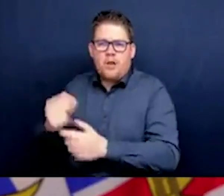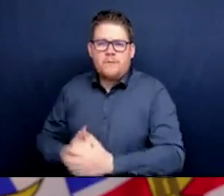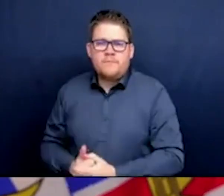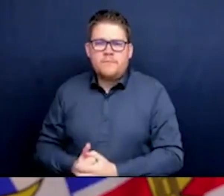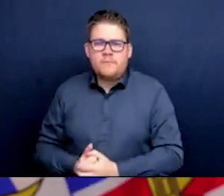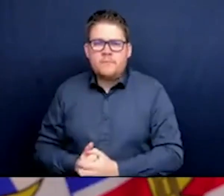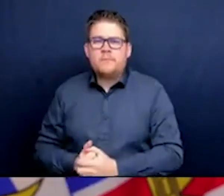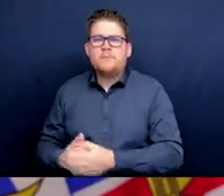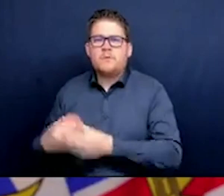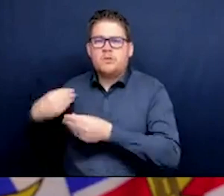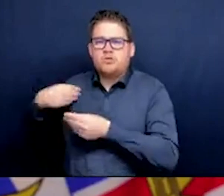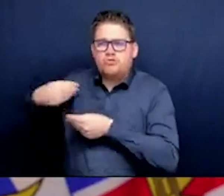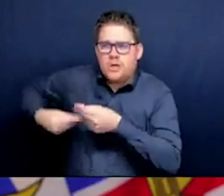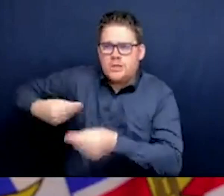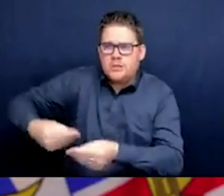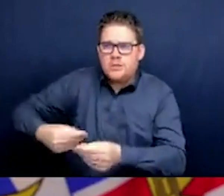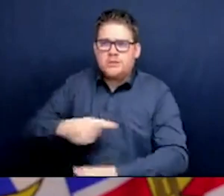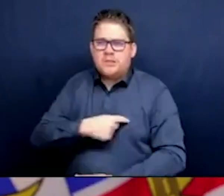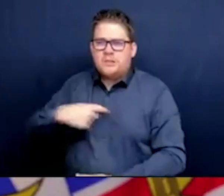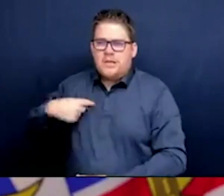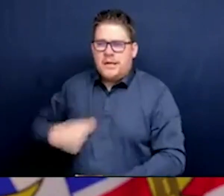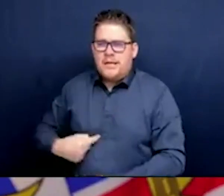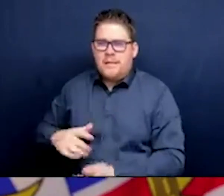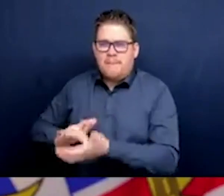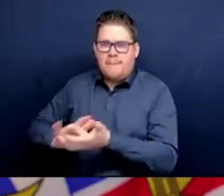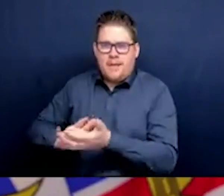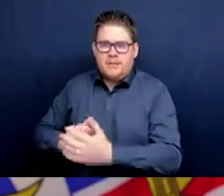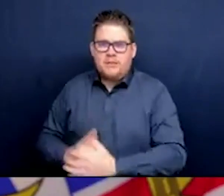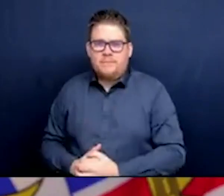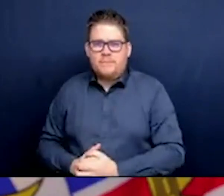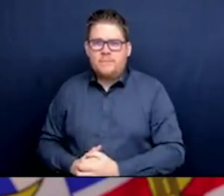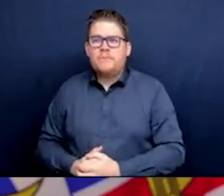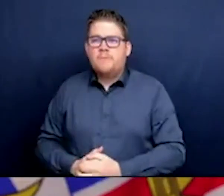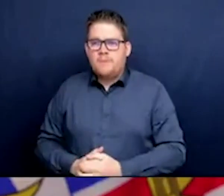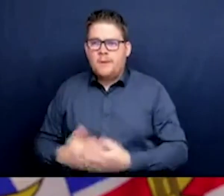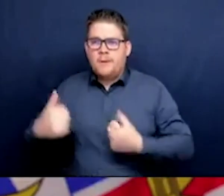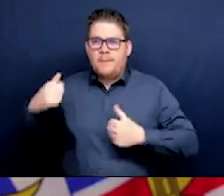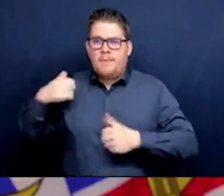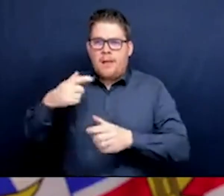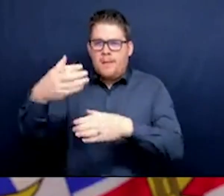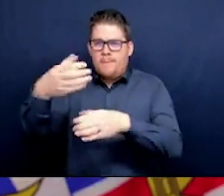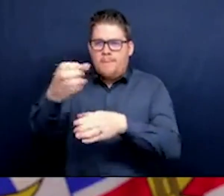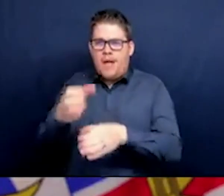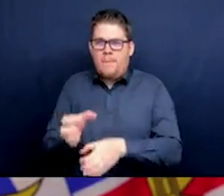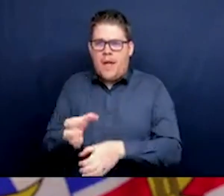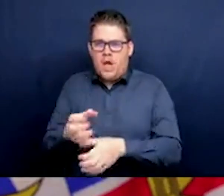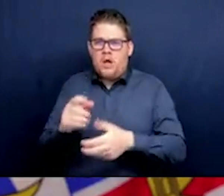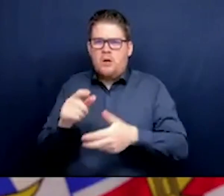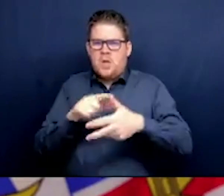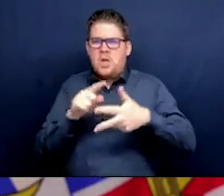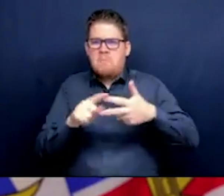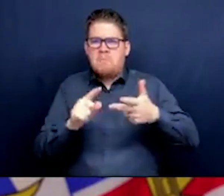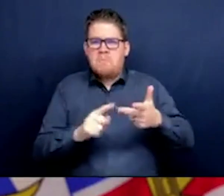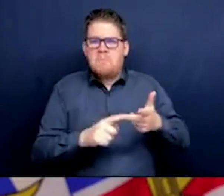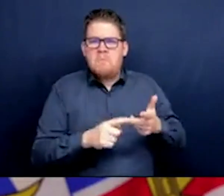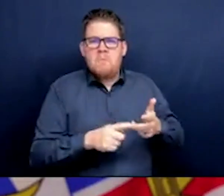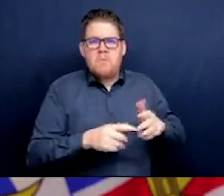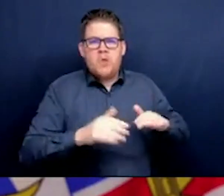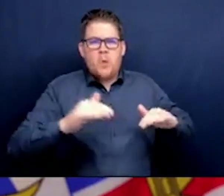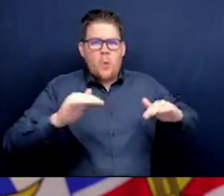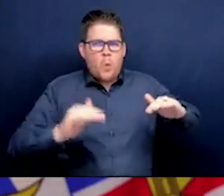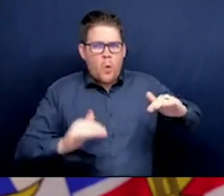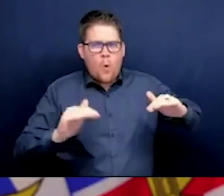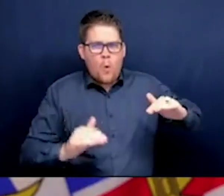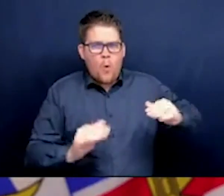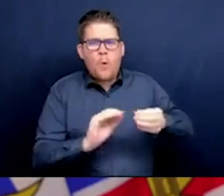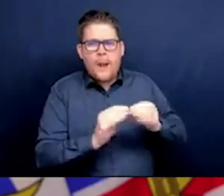Acupuncturists. And there's some variation between each of the regulated health professionals amongst those colleges. But I will say that I am very